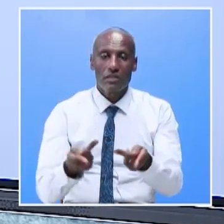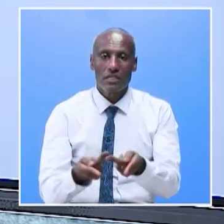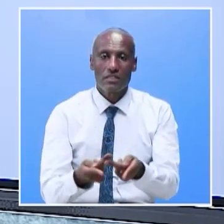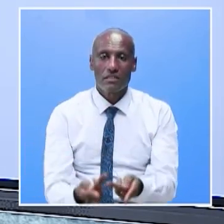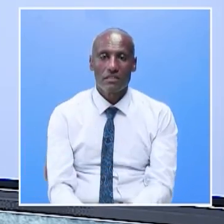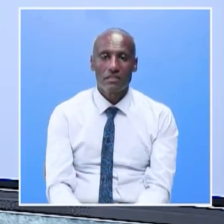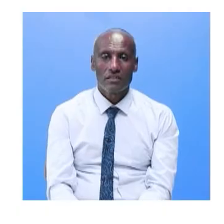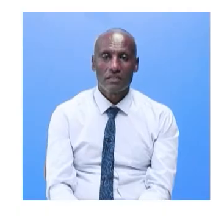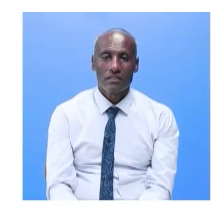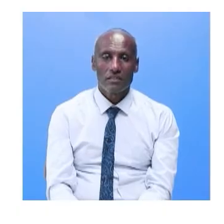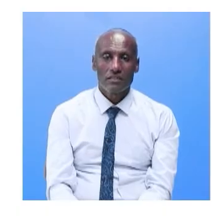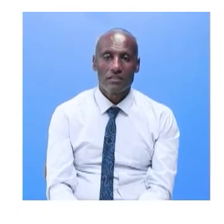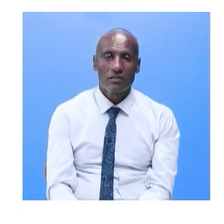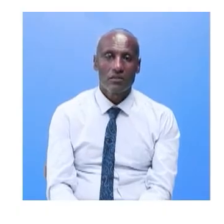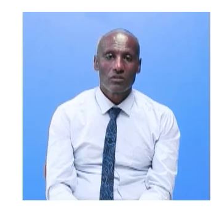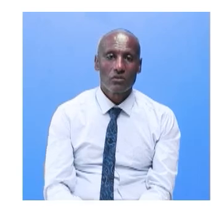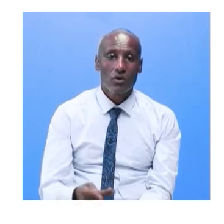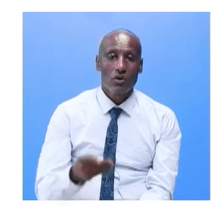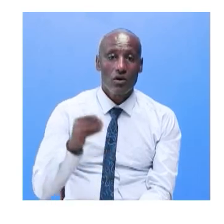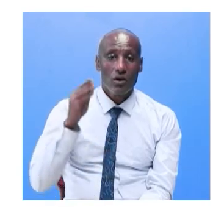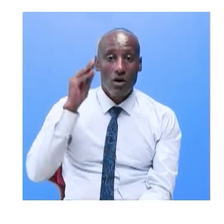can mention Paris.